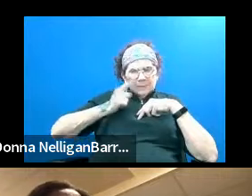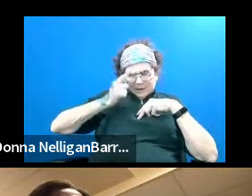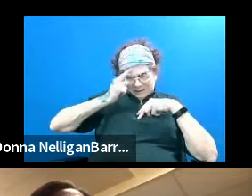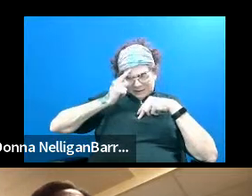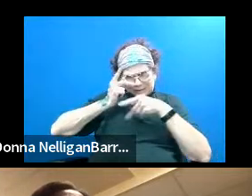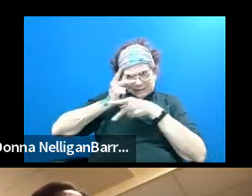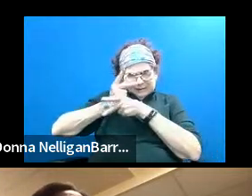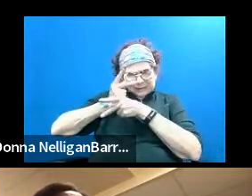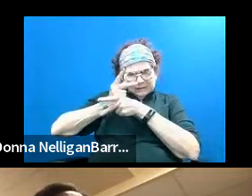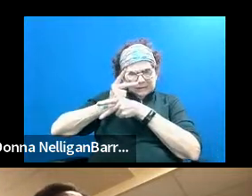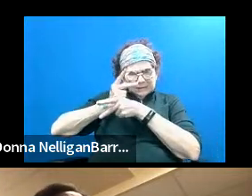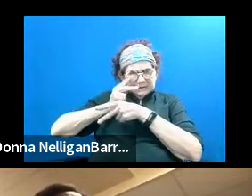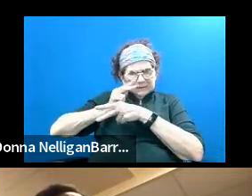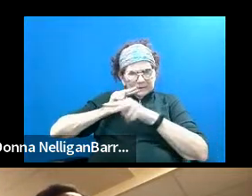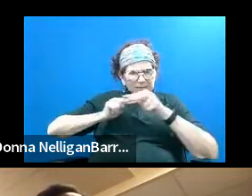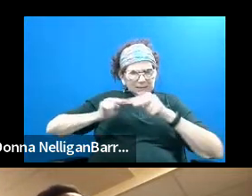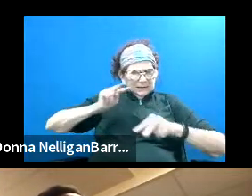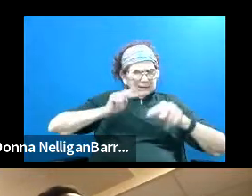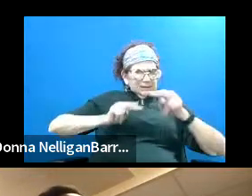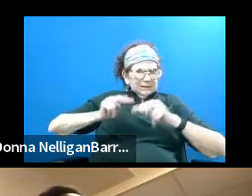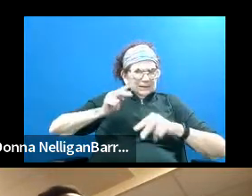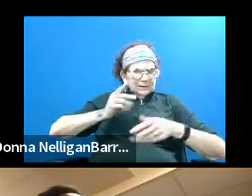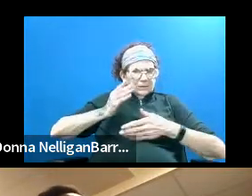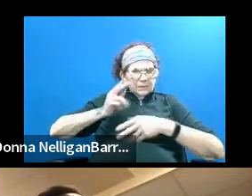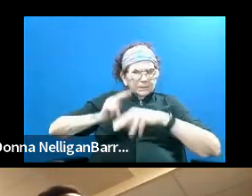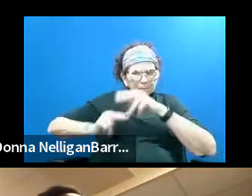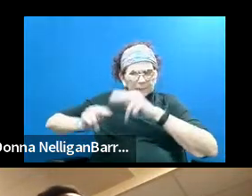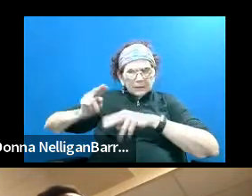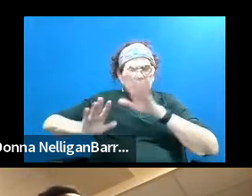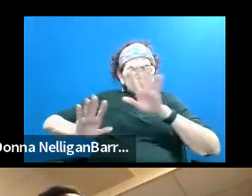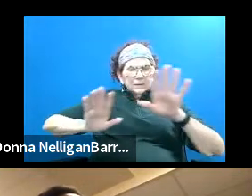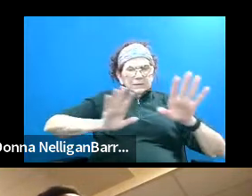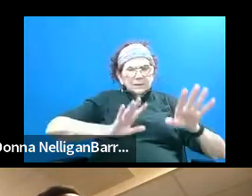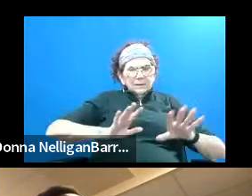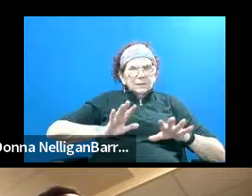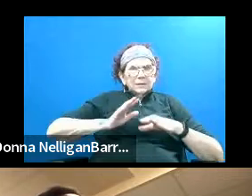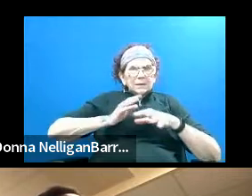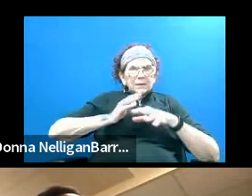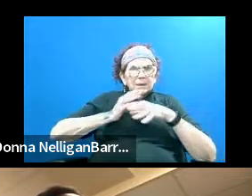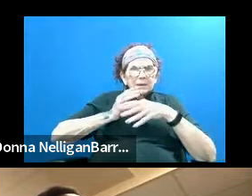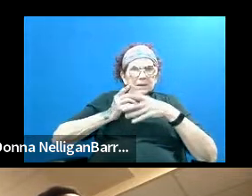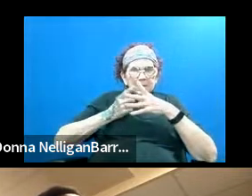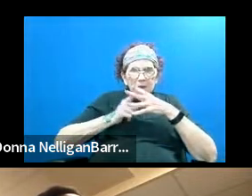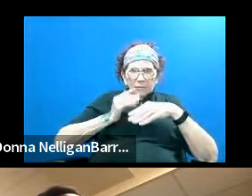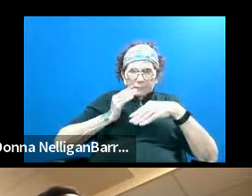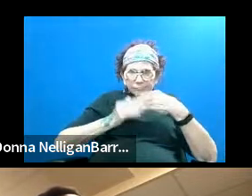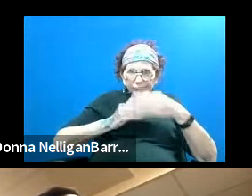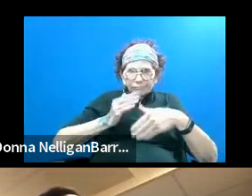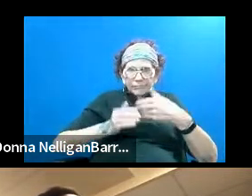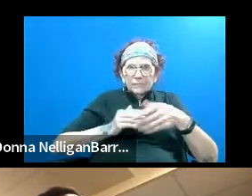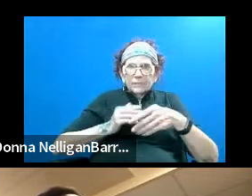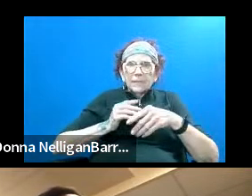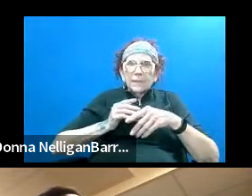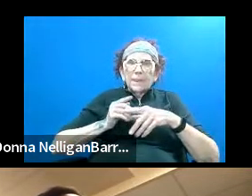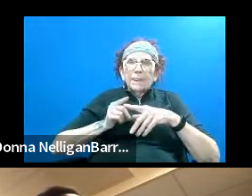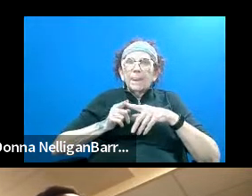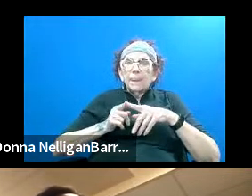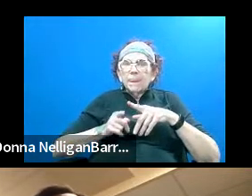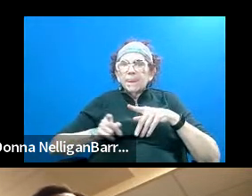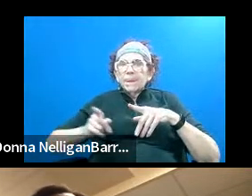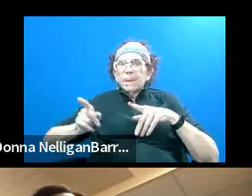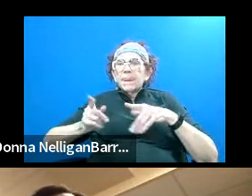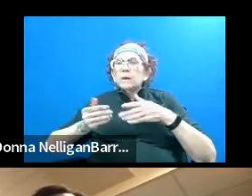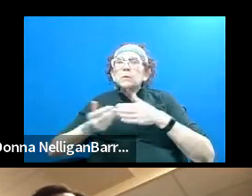built, that at some point after we've gone off the runway and onto the unpaved road, that we